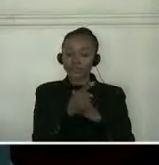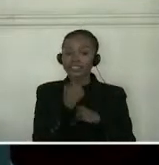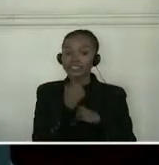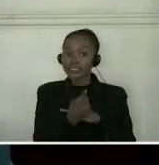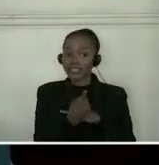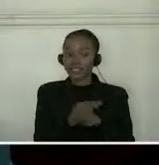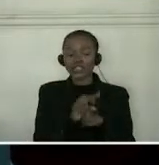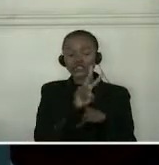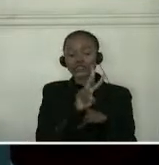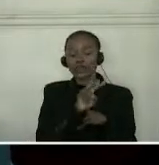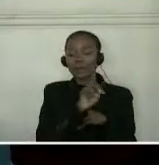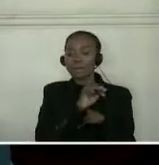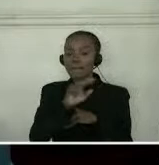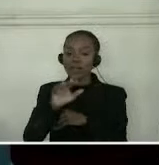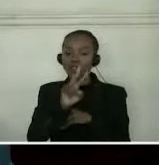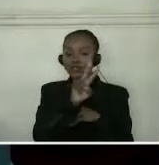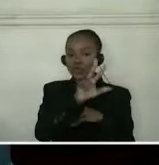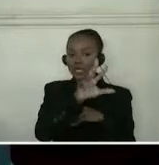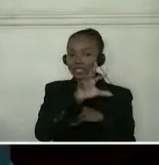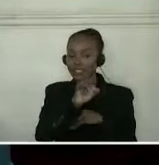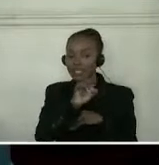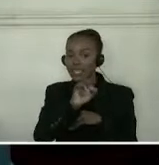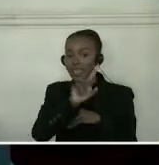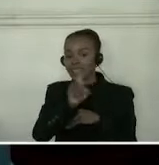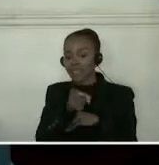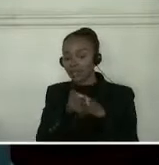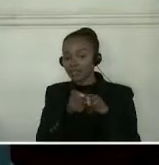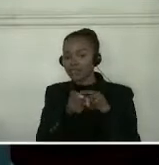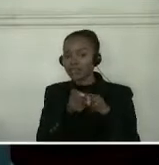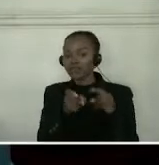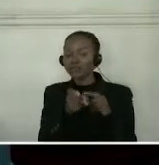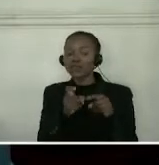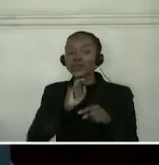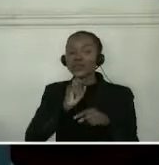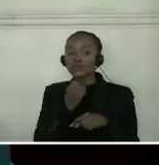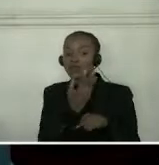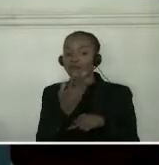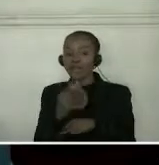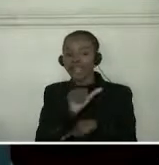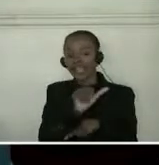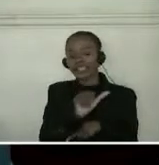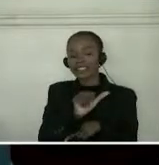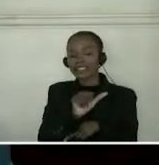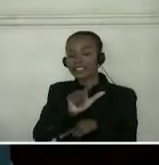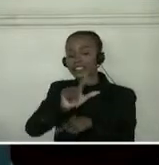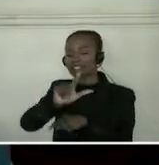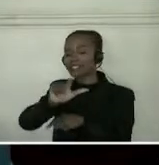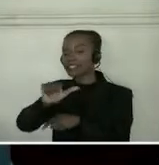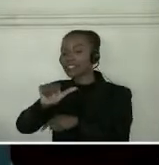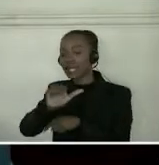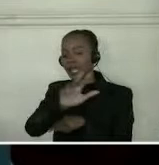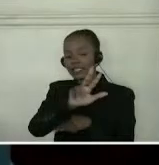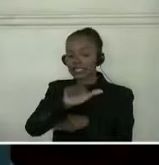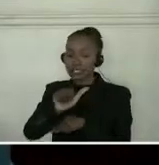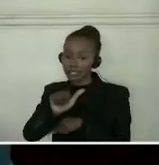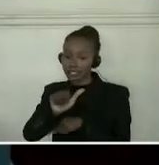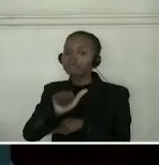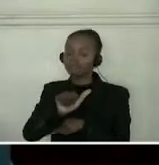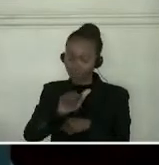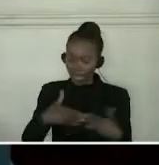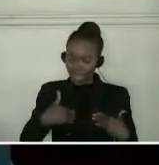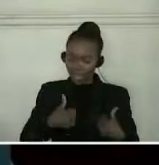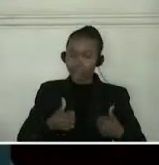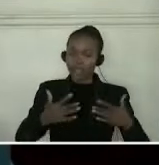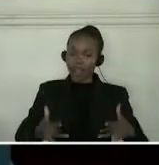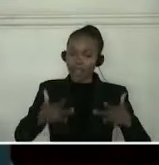used for the appointment of 86 healthy lifestyle coordinators and school sport coordinators it is